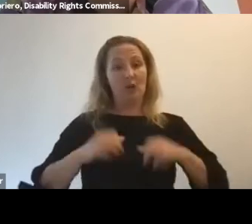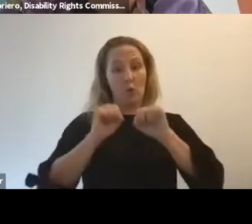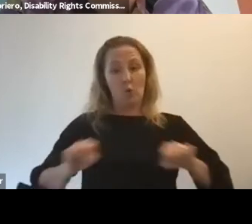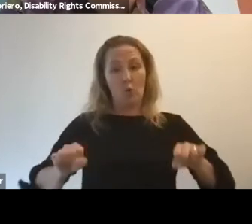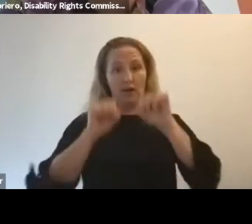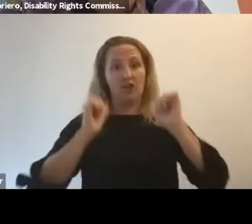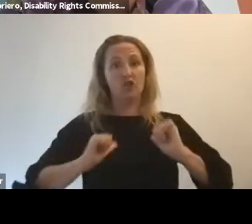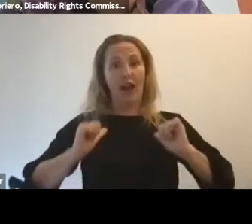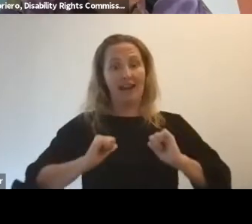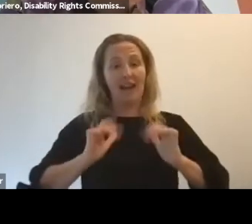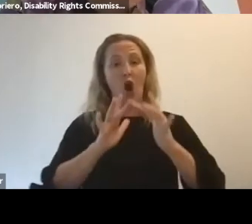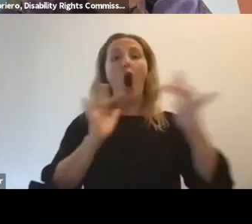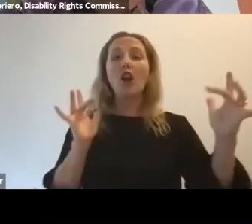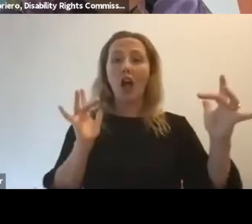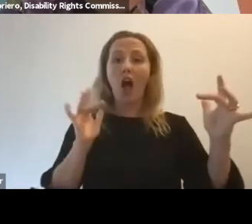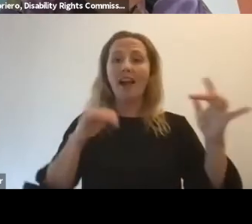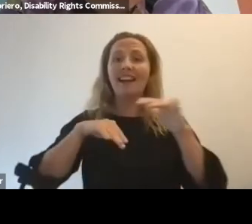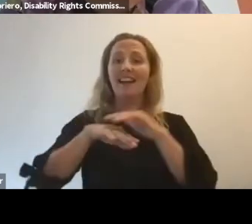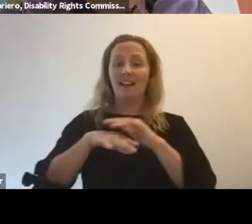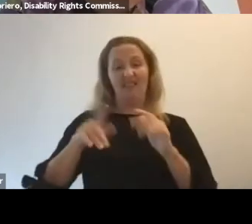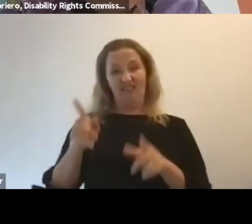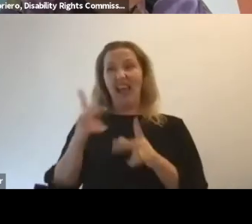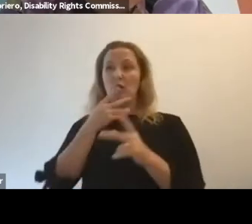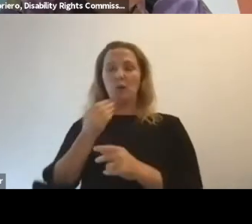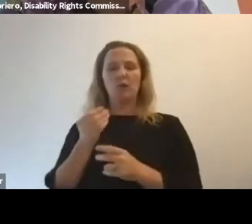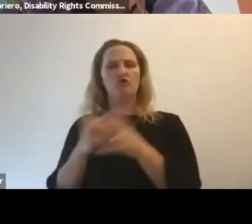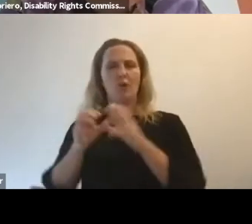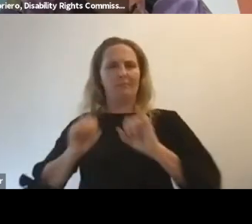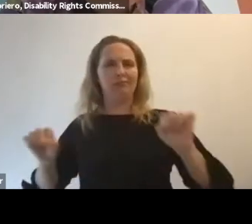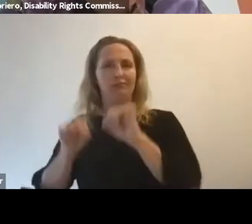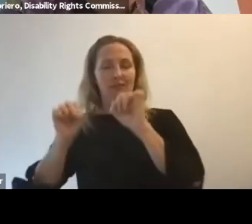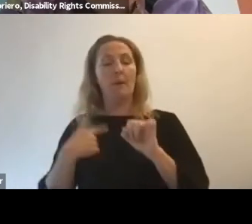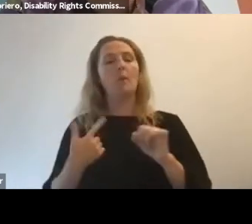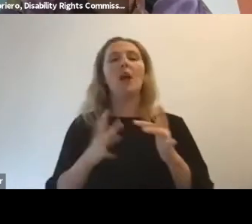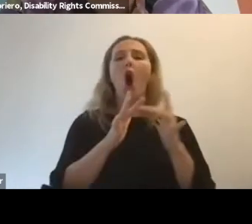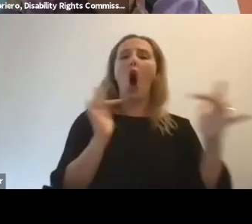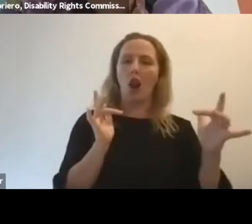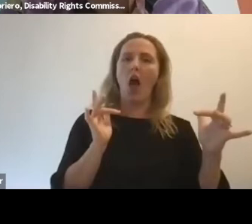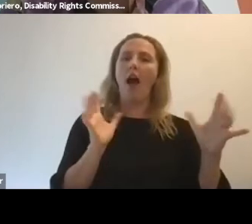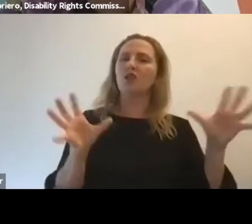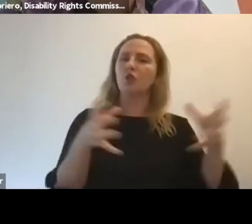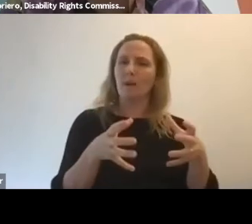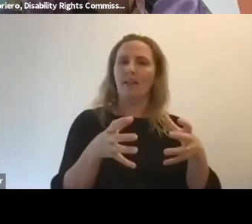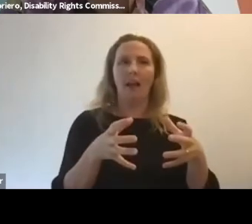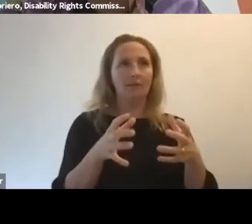not as groups that they were used to. So, you know, there was a lot of innovation that occurred during that time